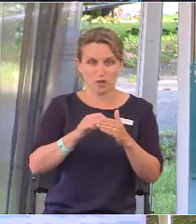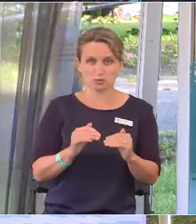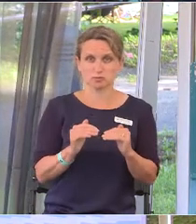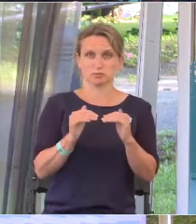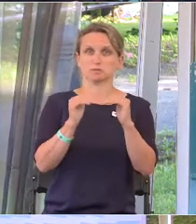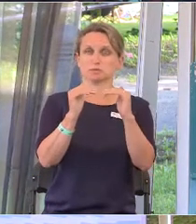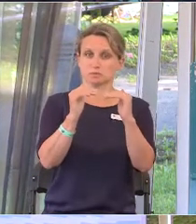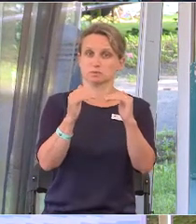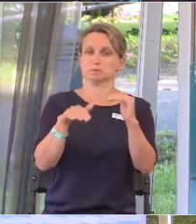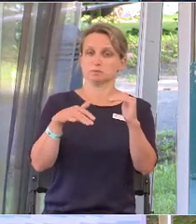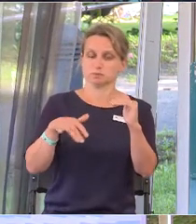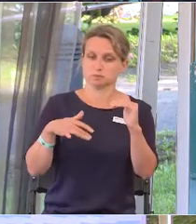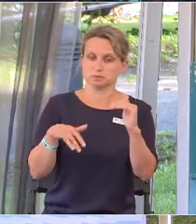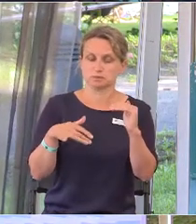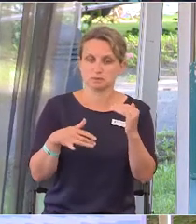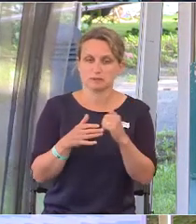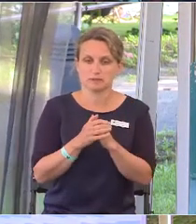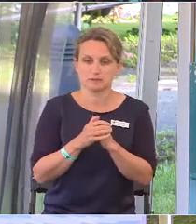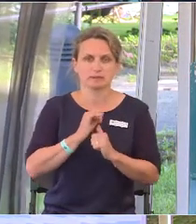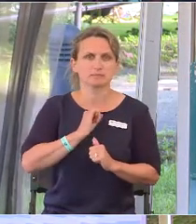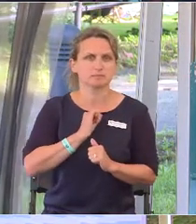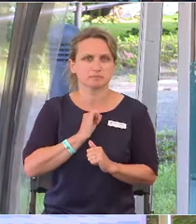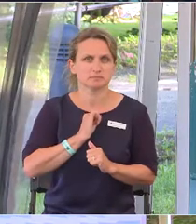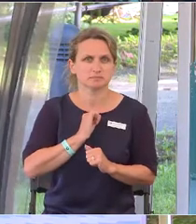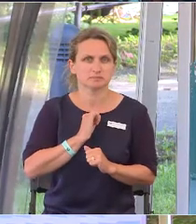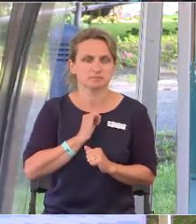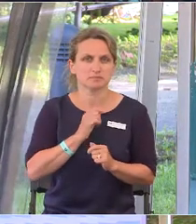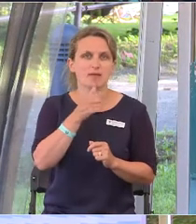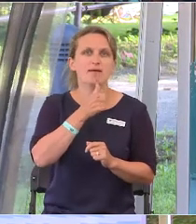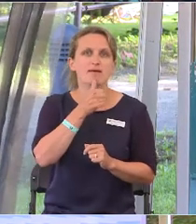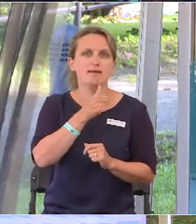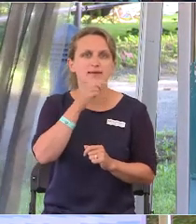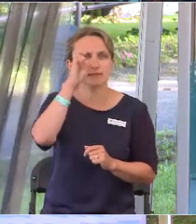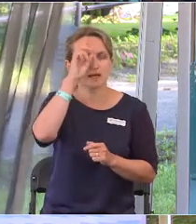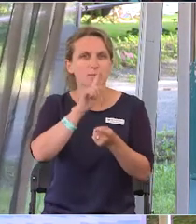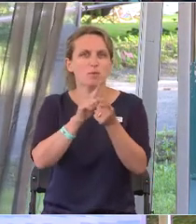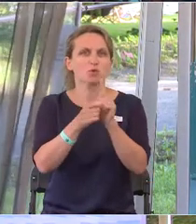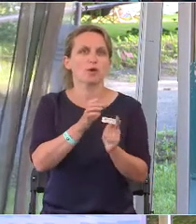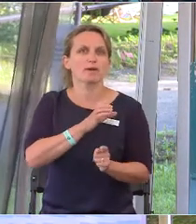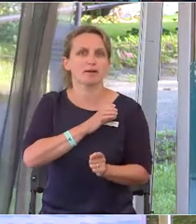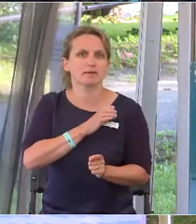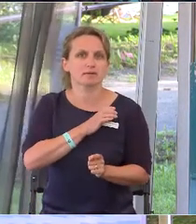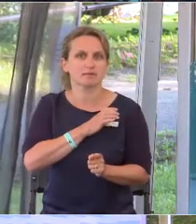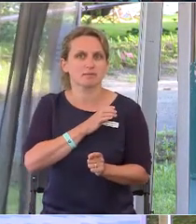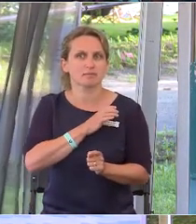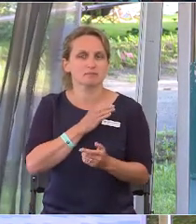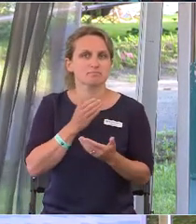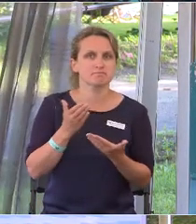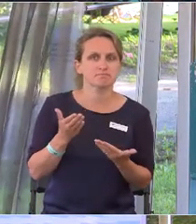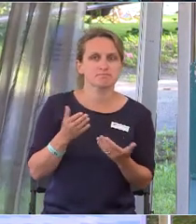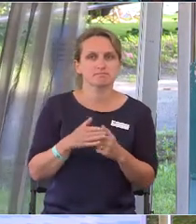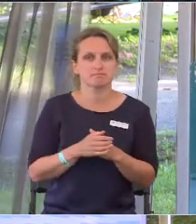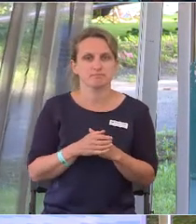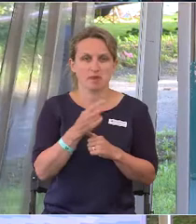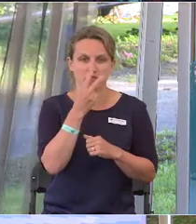debates, because it becomes richer, it doesn't necessarily have to be that way. It doesn't mean that the increase may